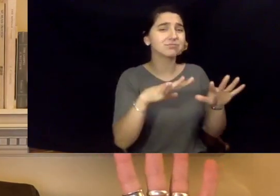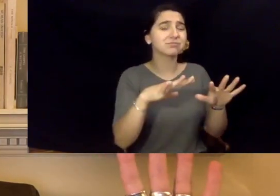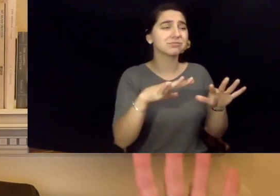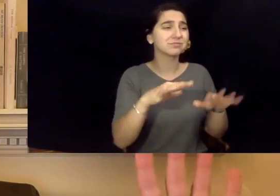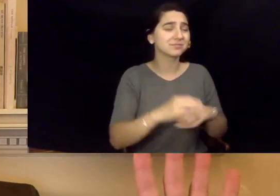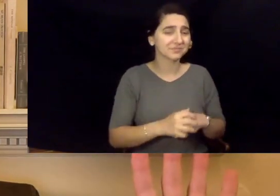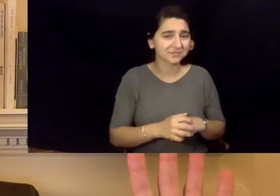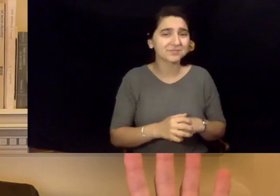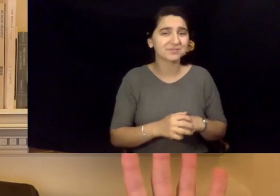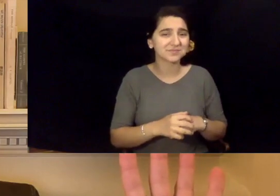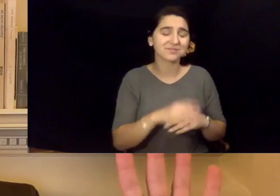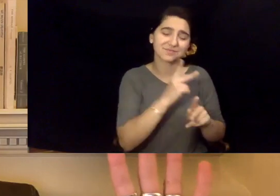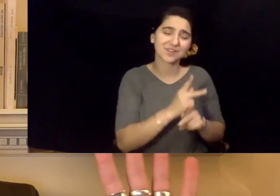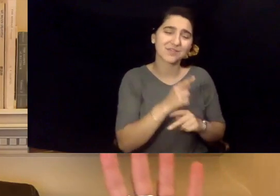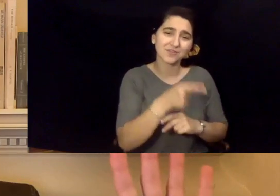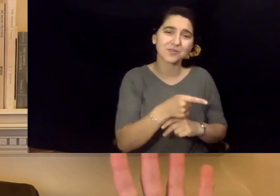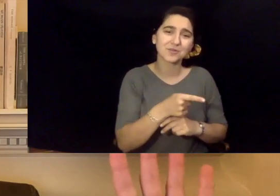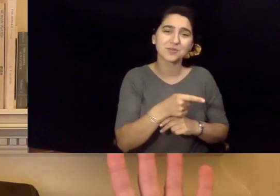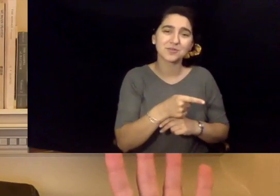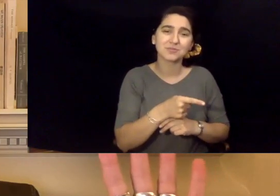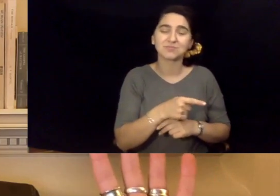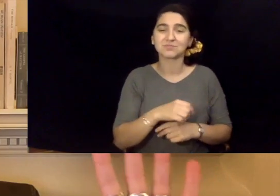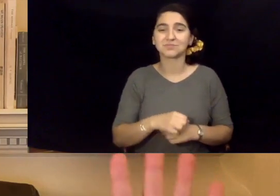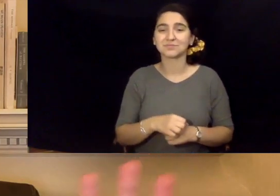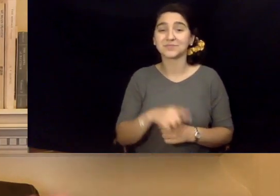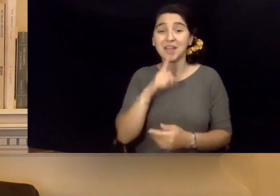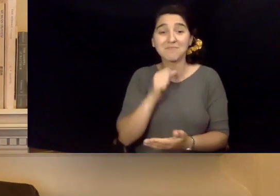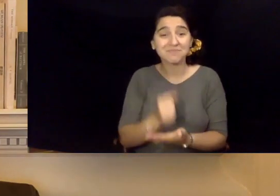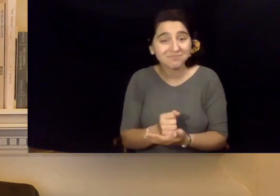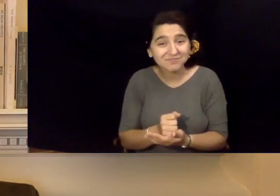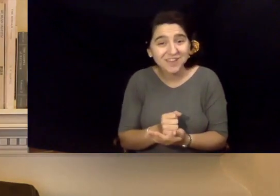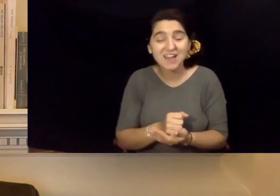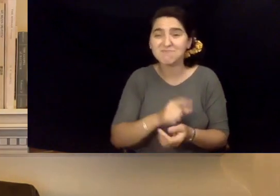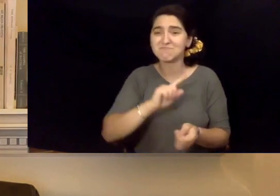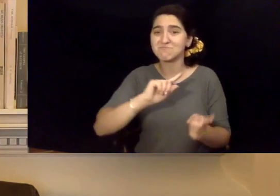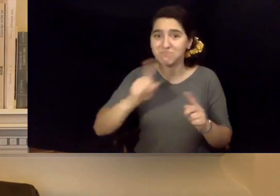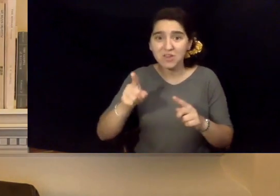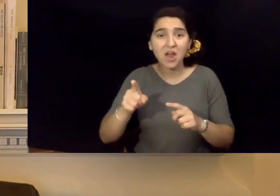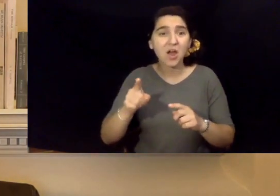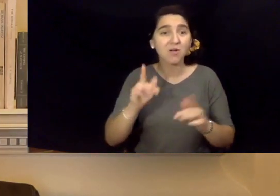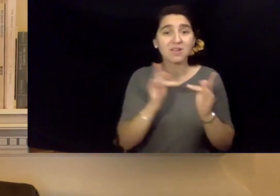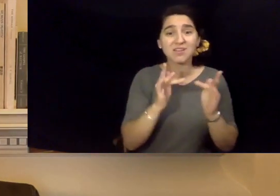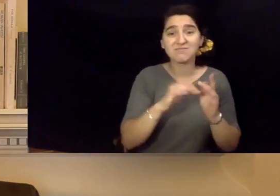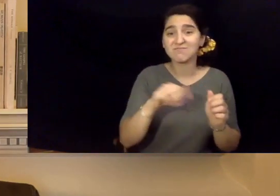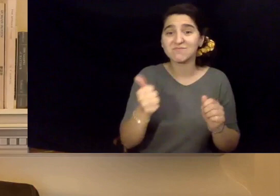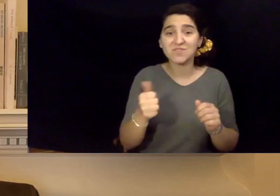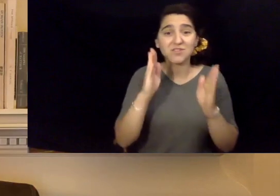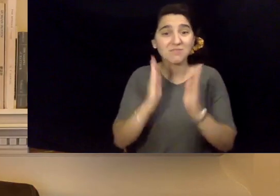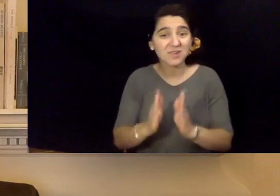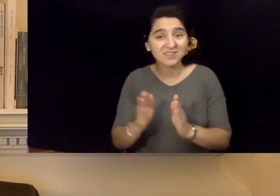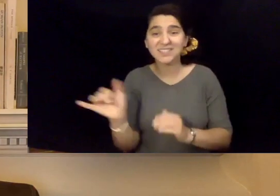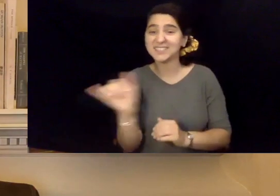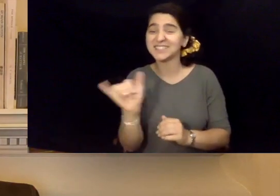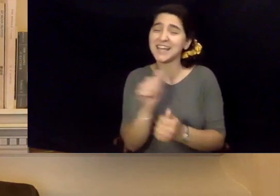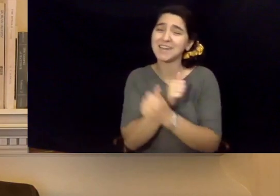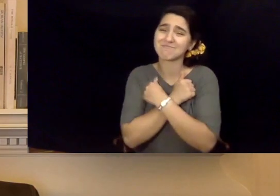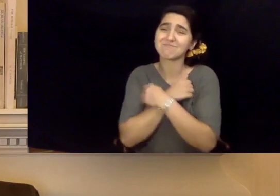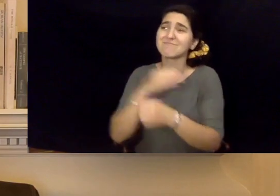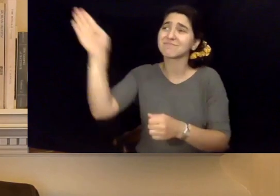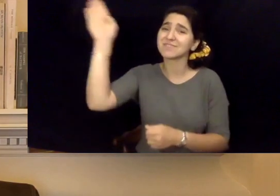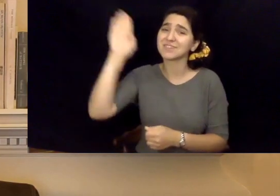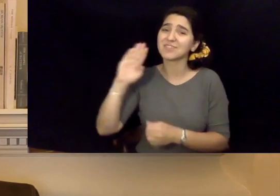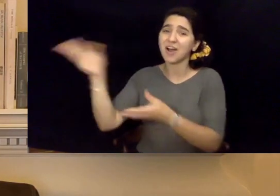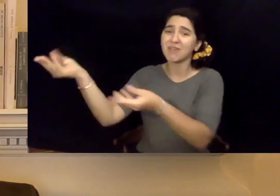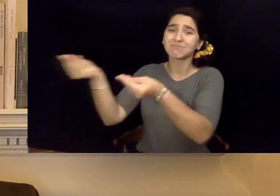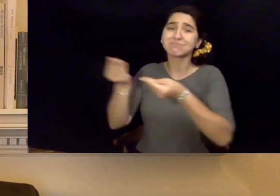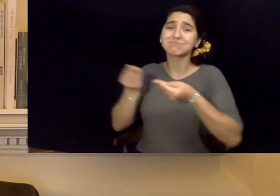upon you and bring you peace. Amen. And go now and pass this peace on to someone else by reaching out and contacting